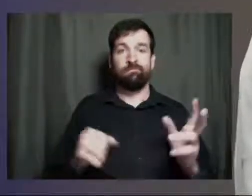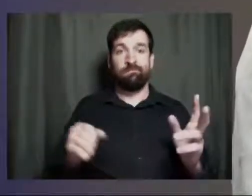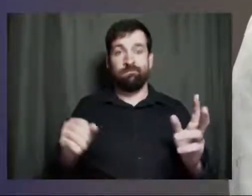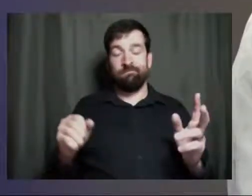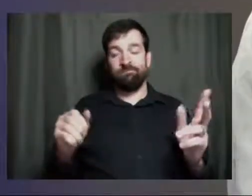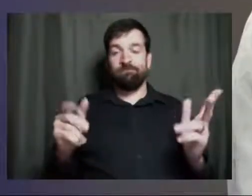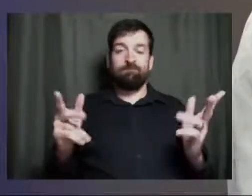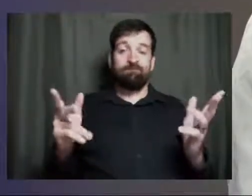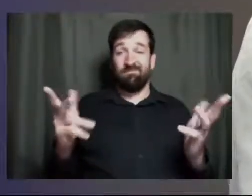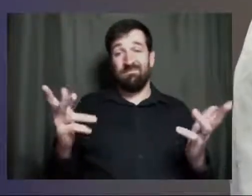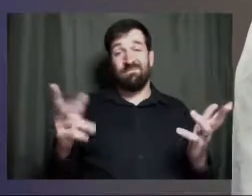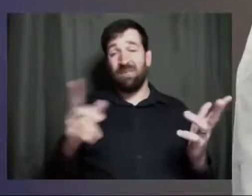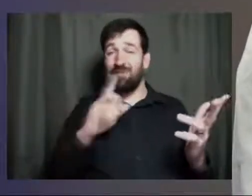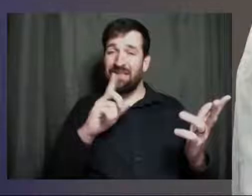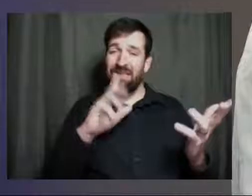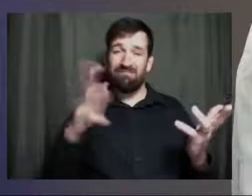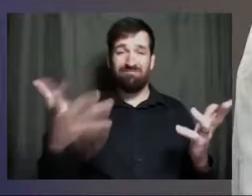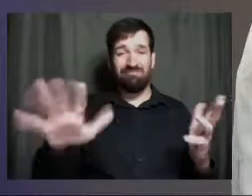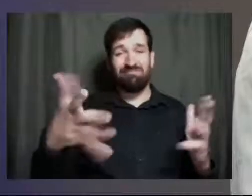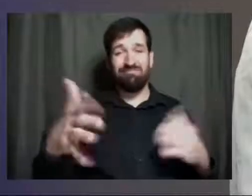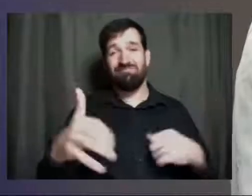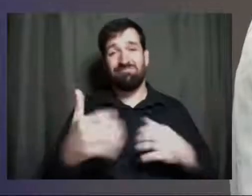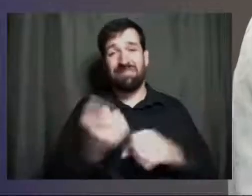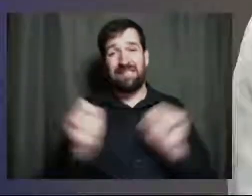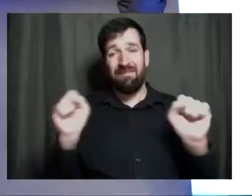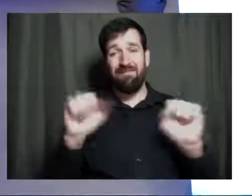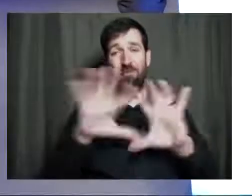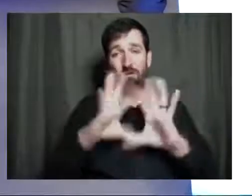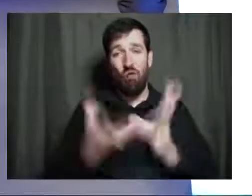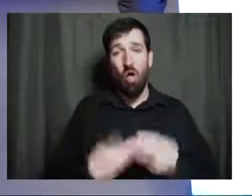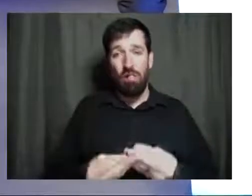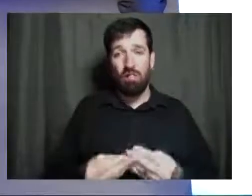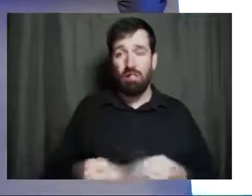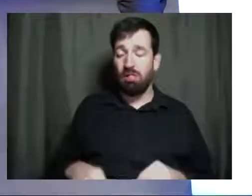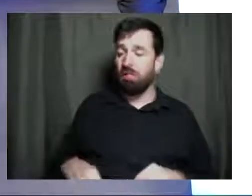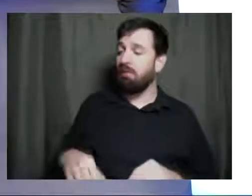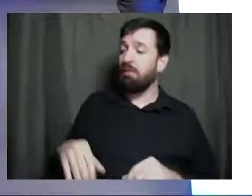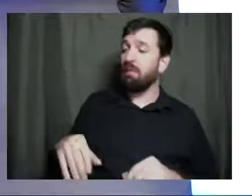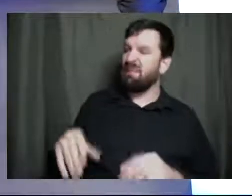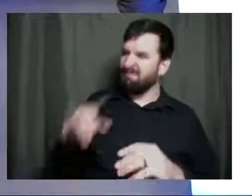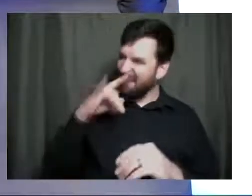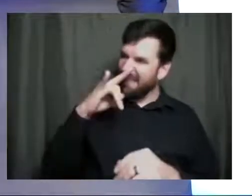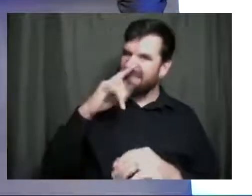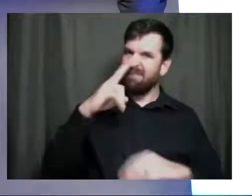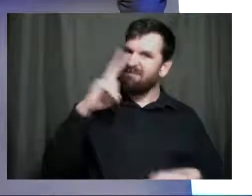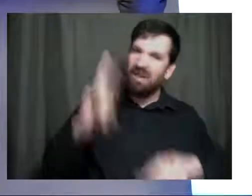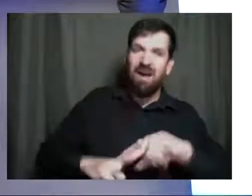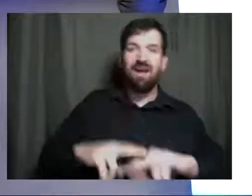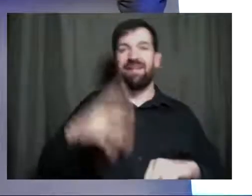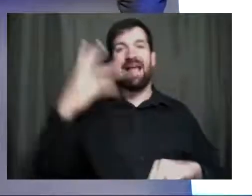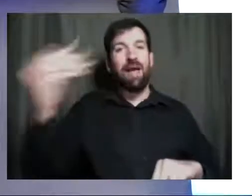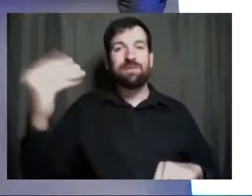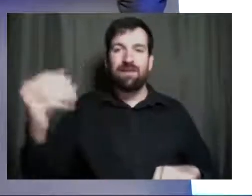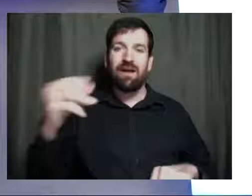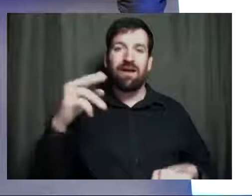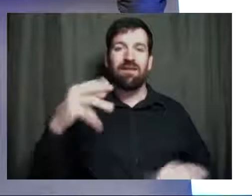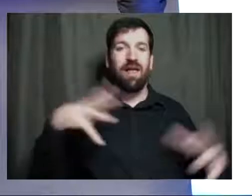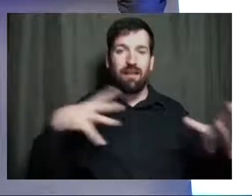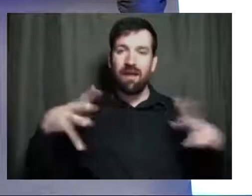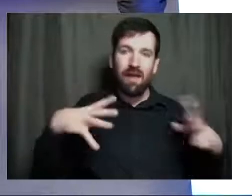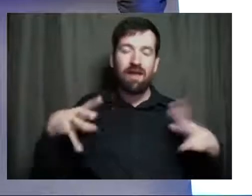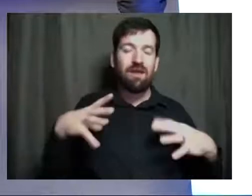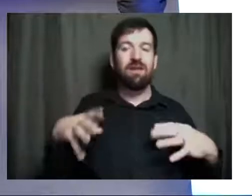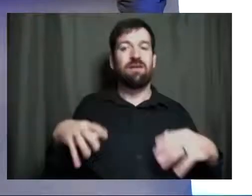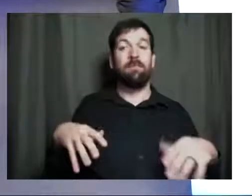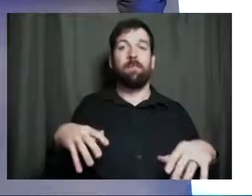fairly safe holiday overall. And fun. Yeah. And kids really look for it's an outdoor holiday that I think has been very useful during